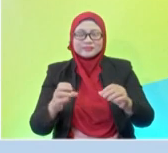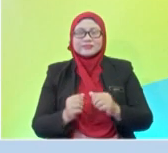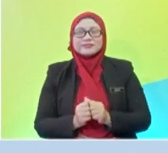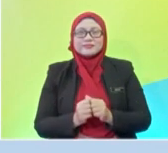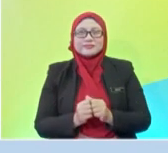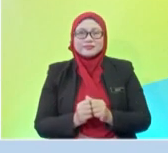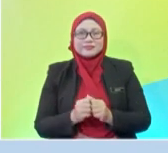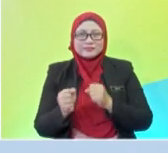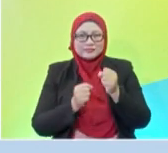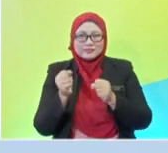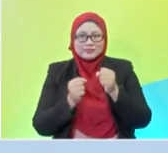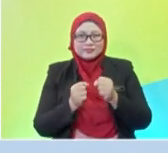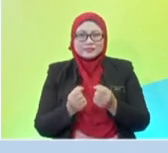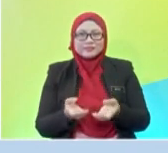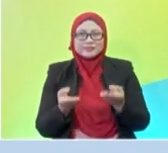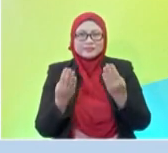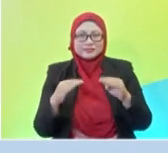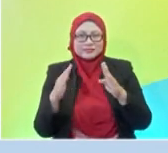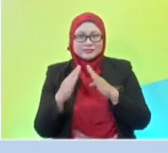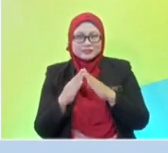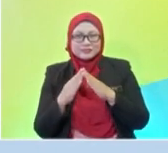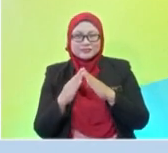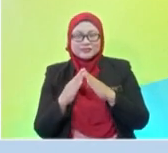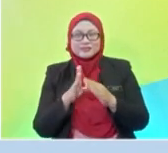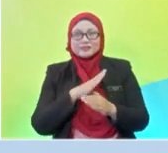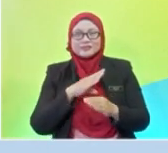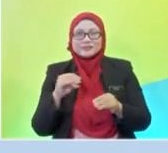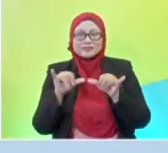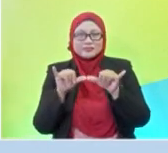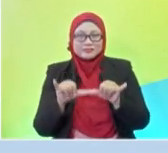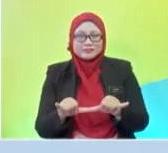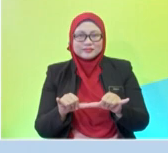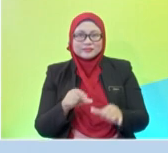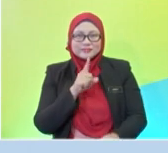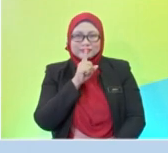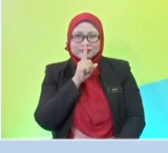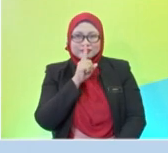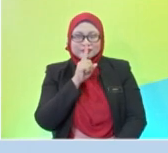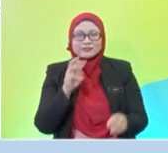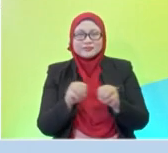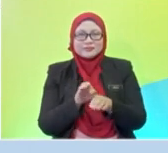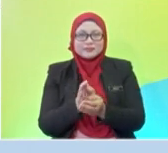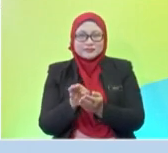We ran back to our house and stayed quiet like a mouse.